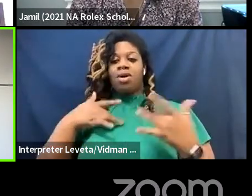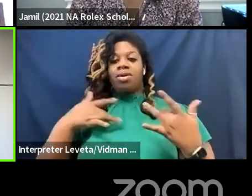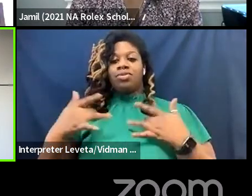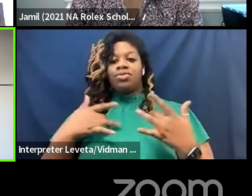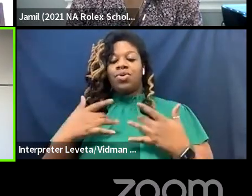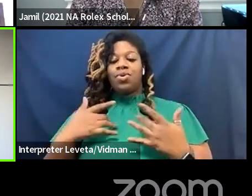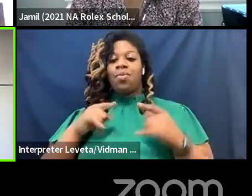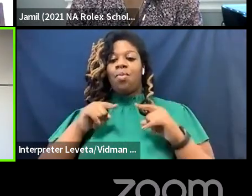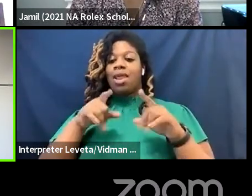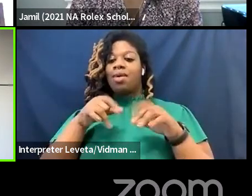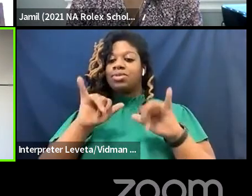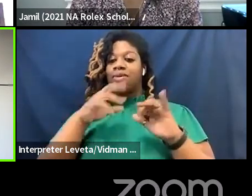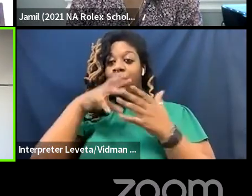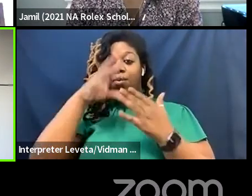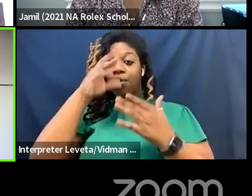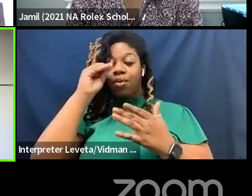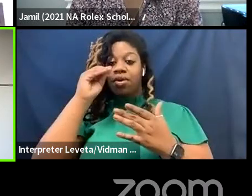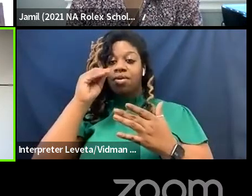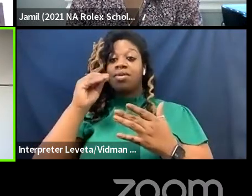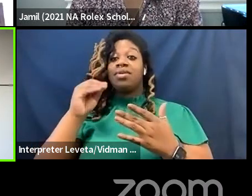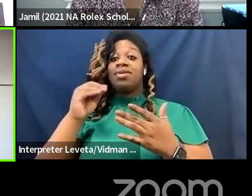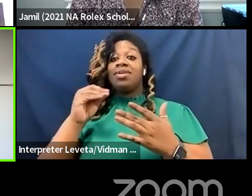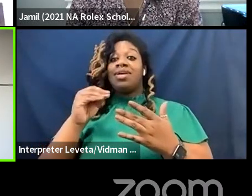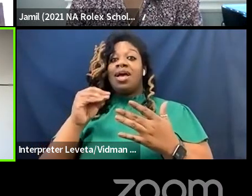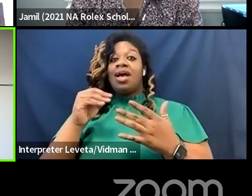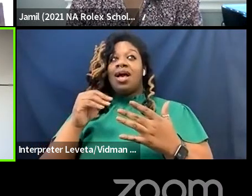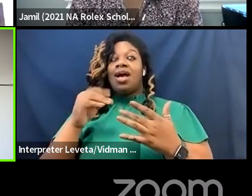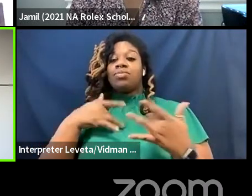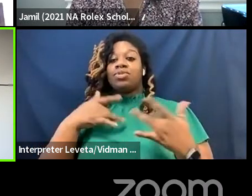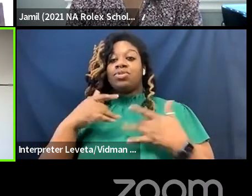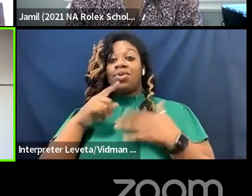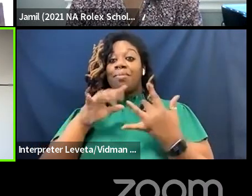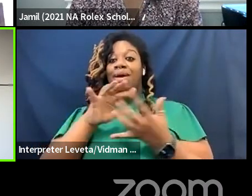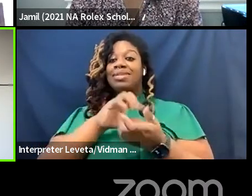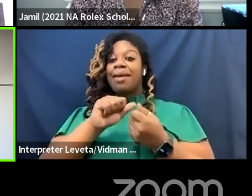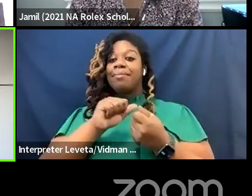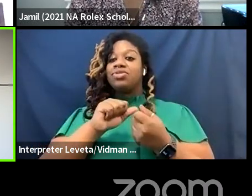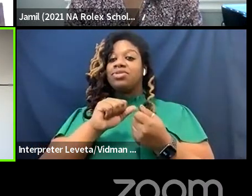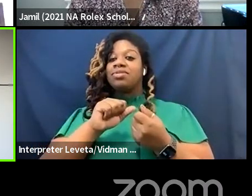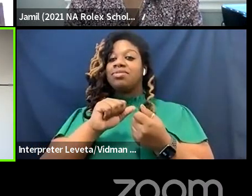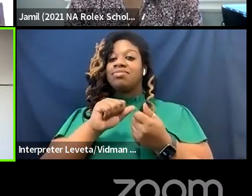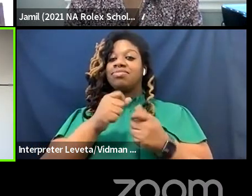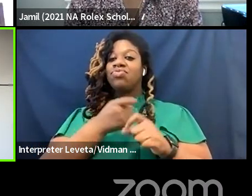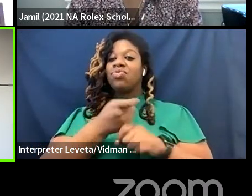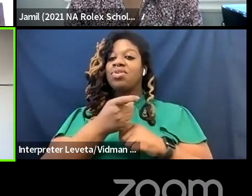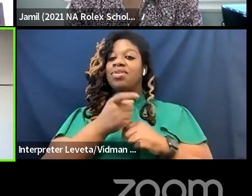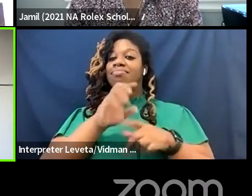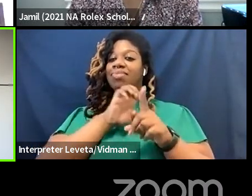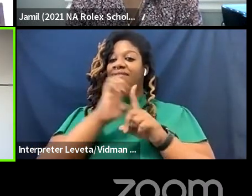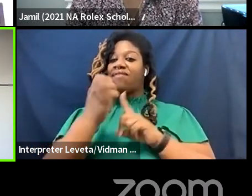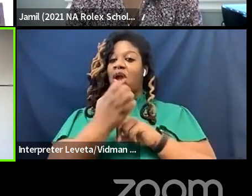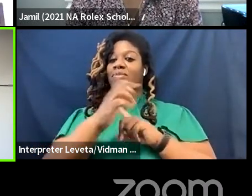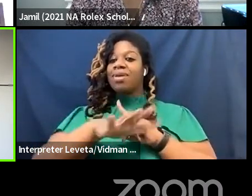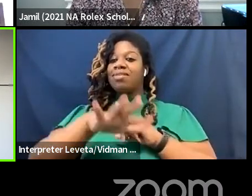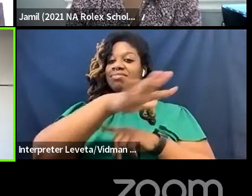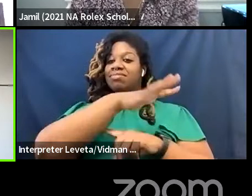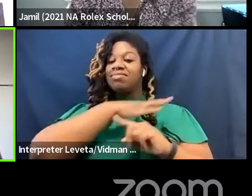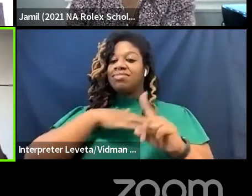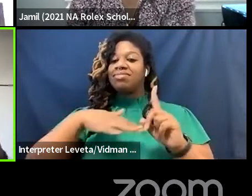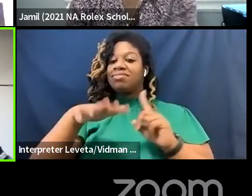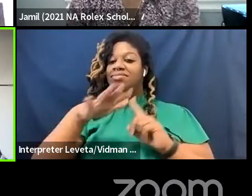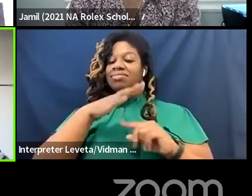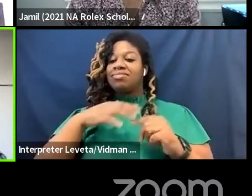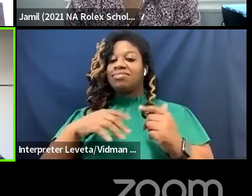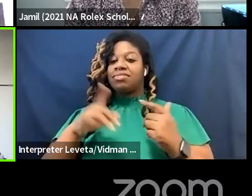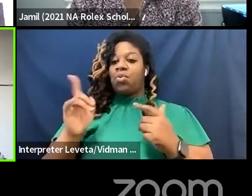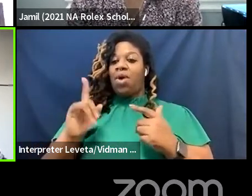learning was damaging the environment that I was diving over. And so I think that I